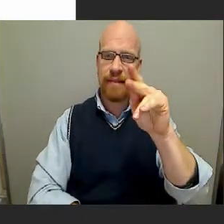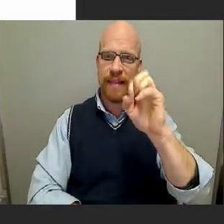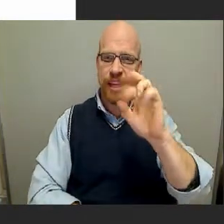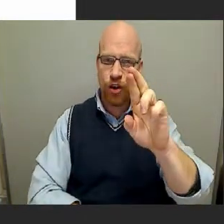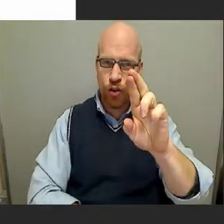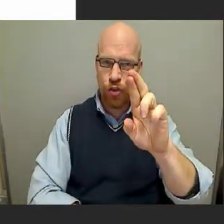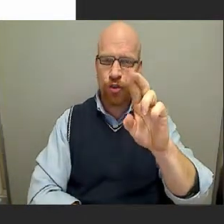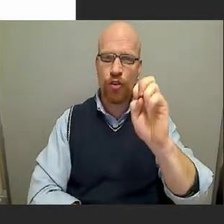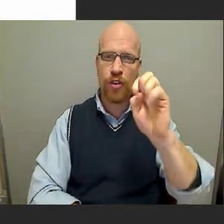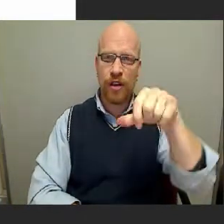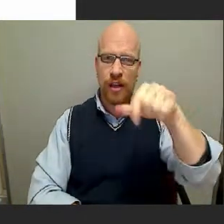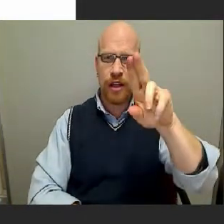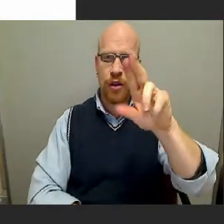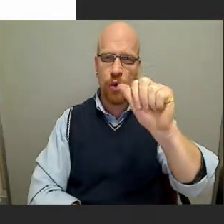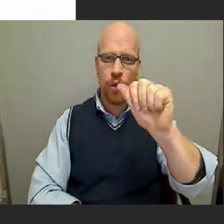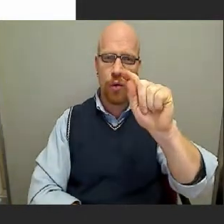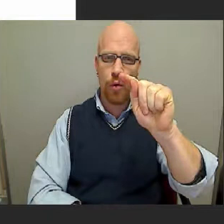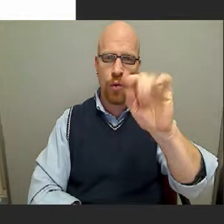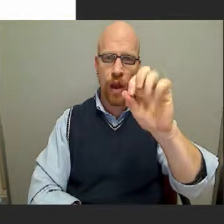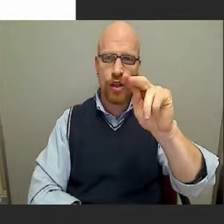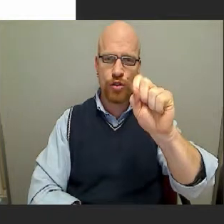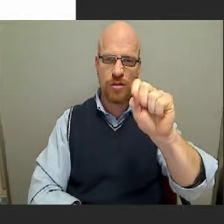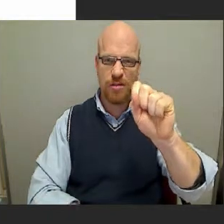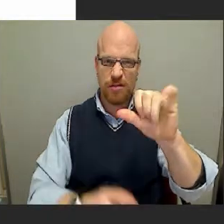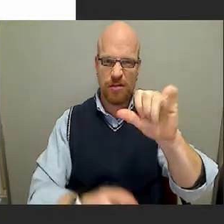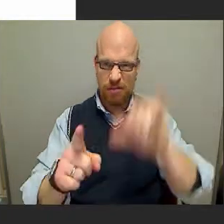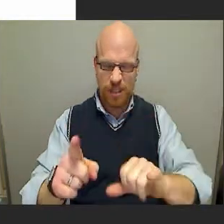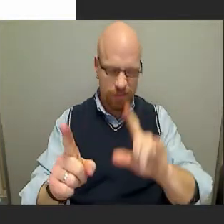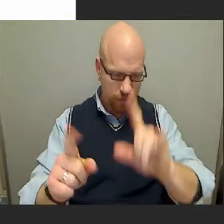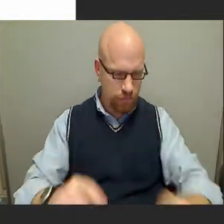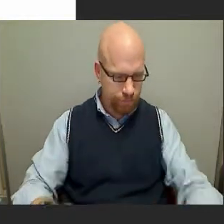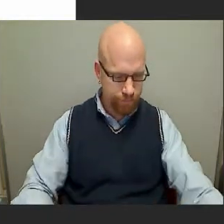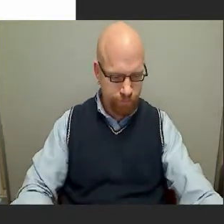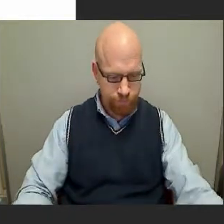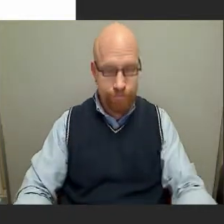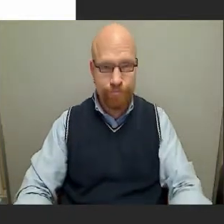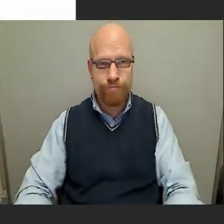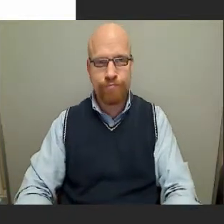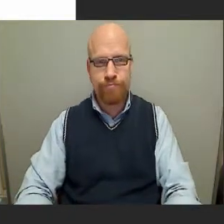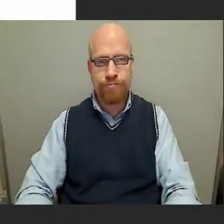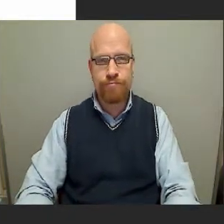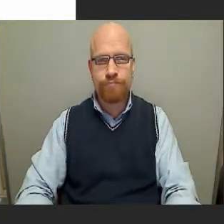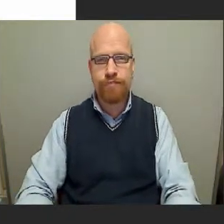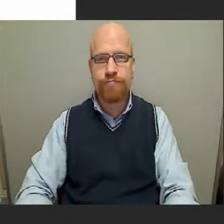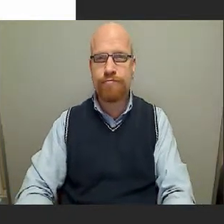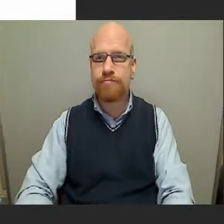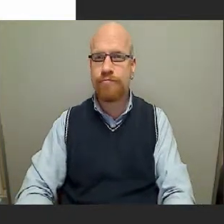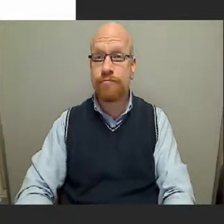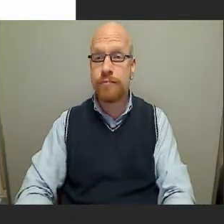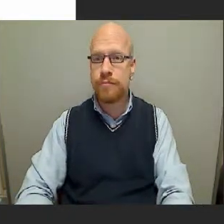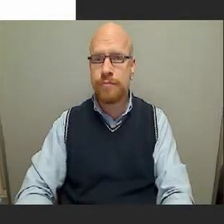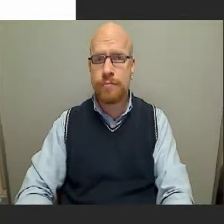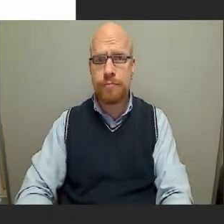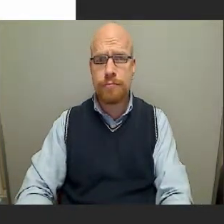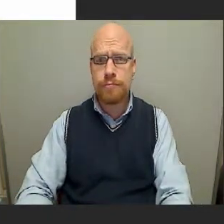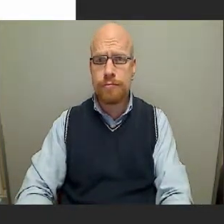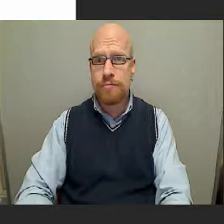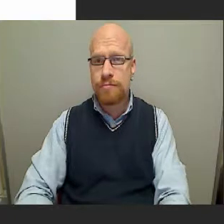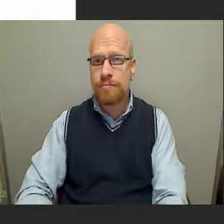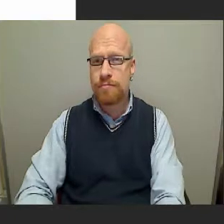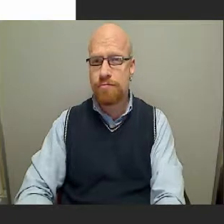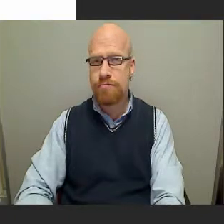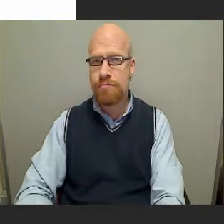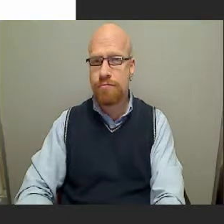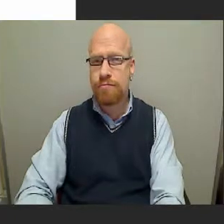okay today we have linear equations as we can see here